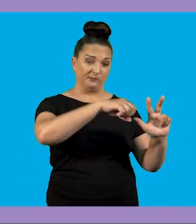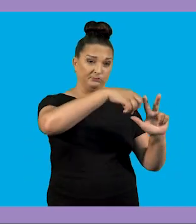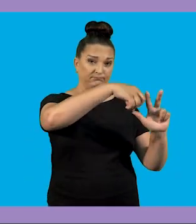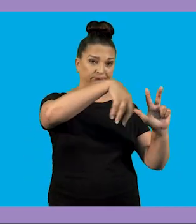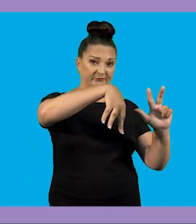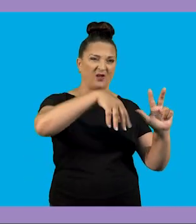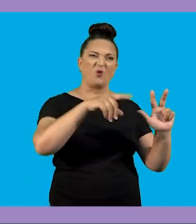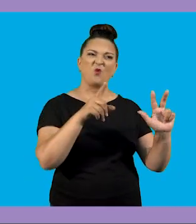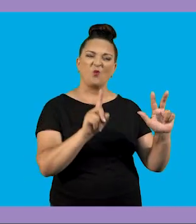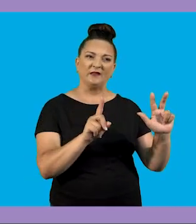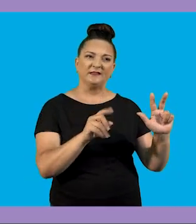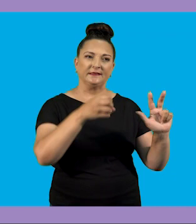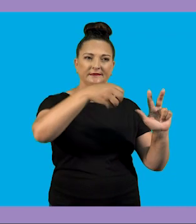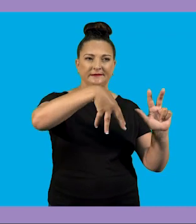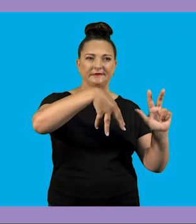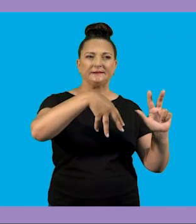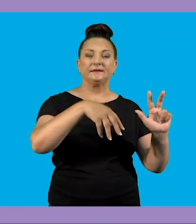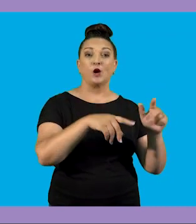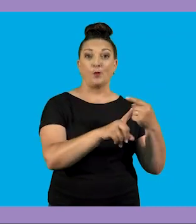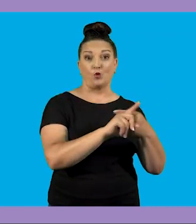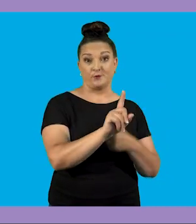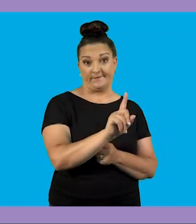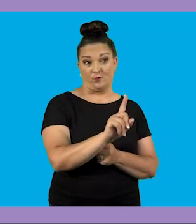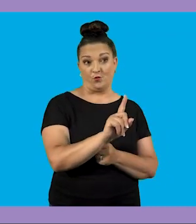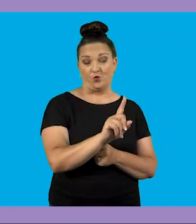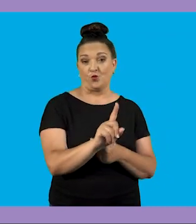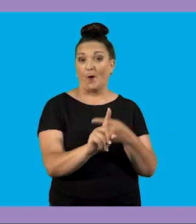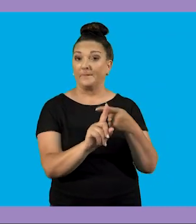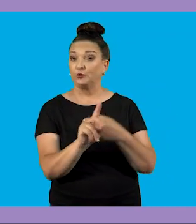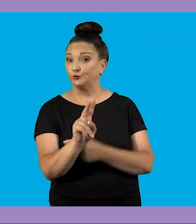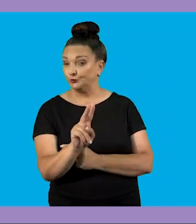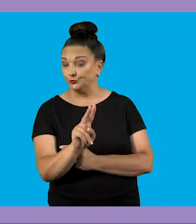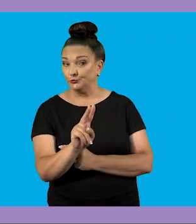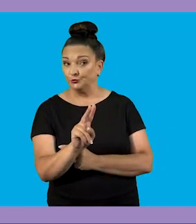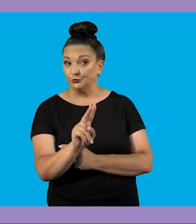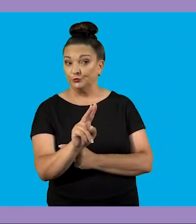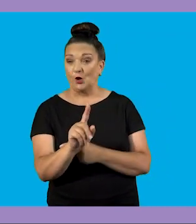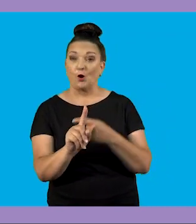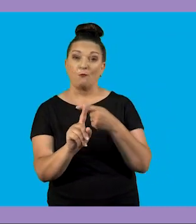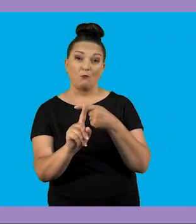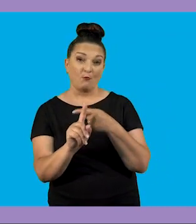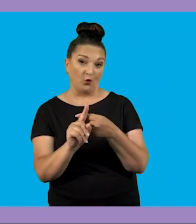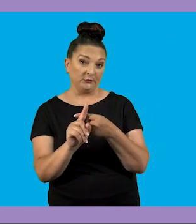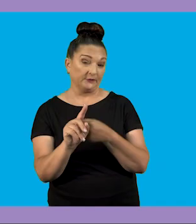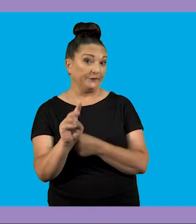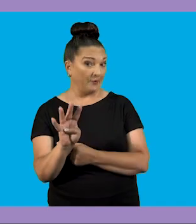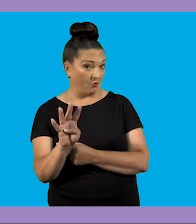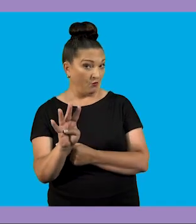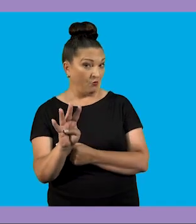of 8? Now the factors of 8, we have a positive 1, a positive 2, a